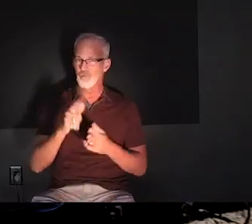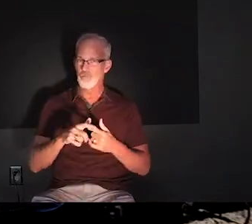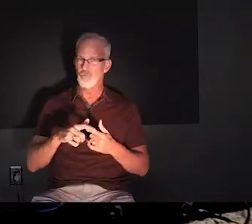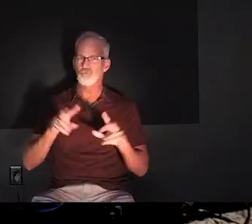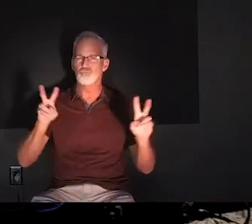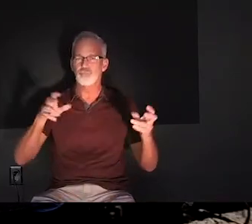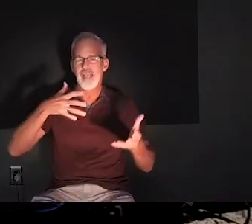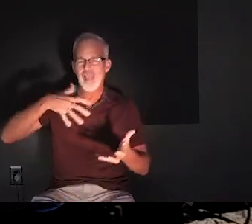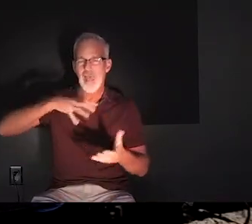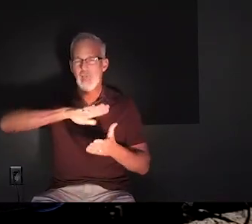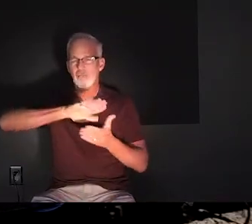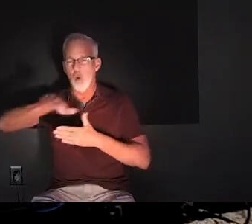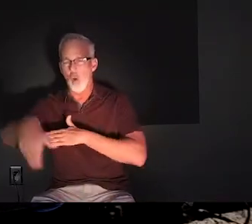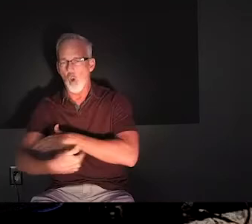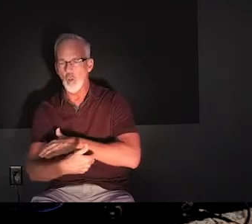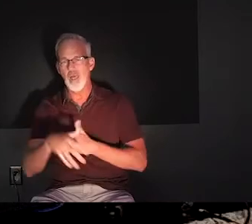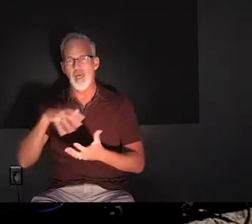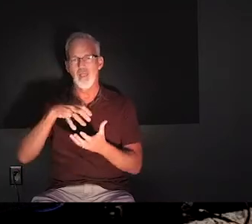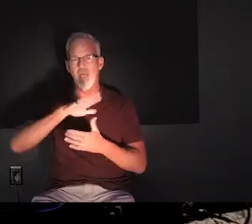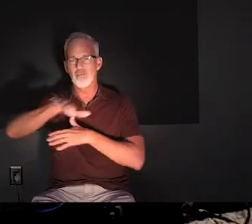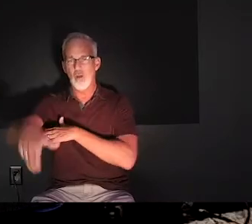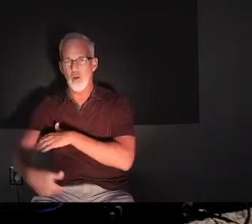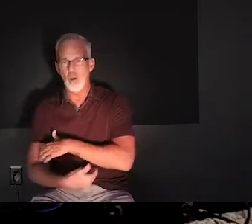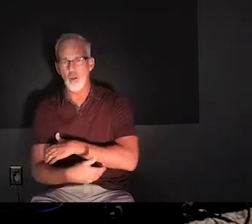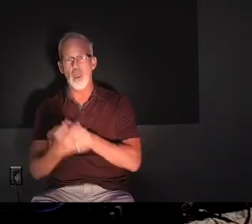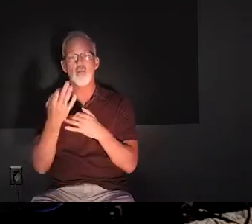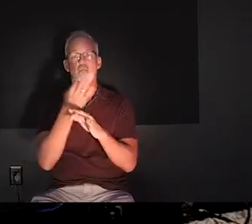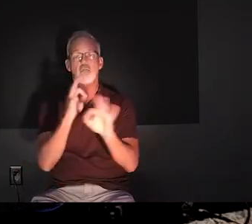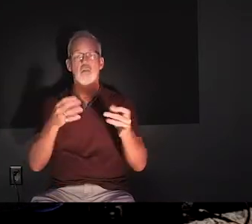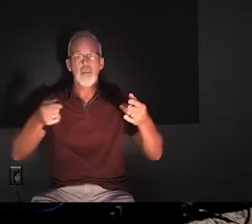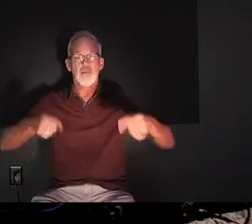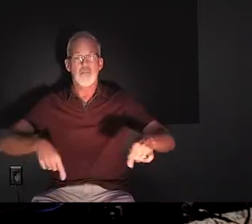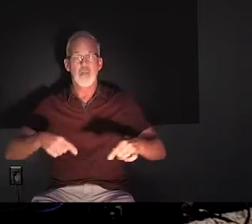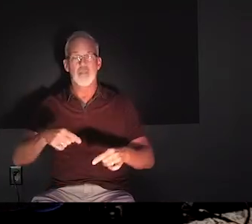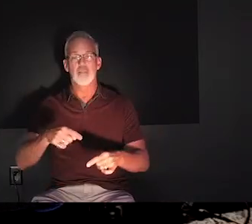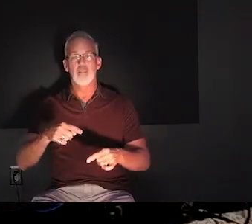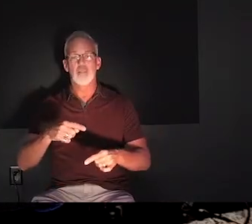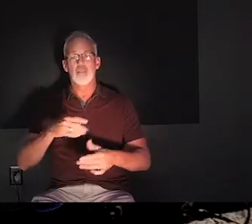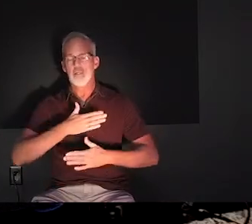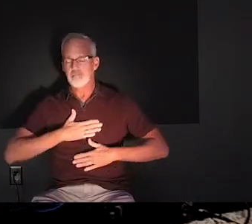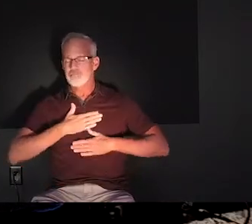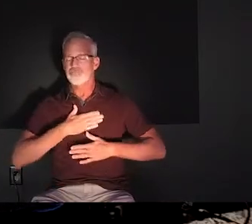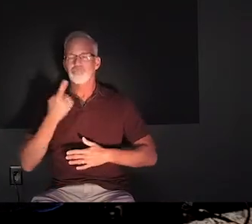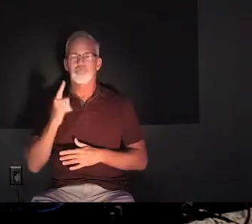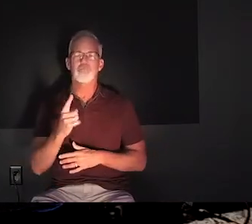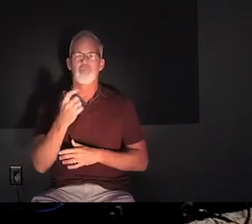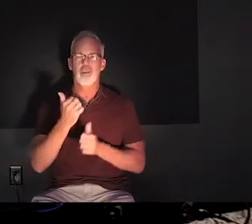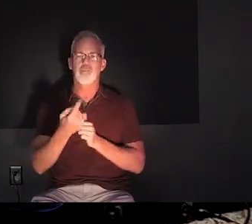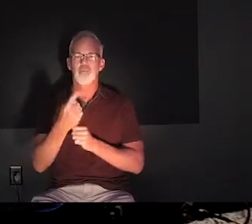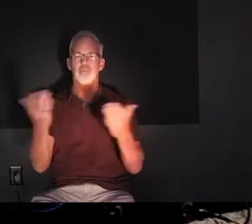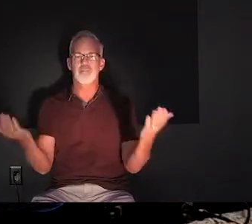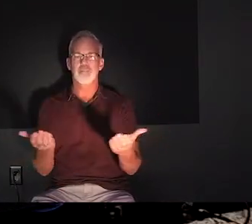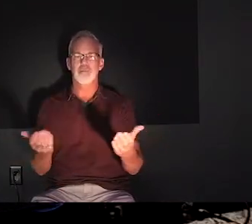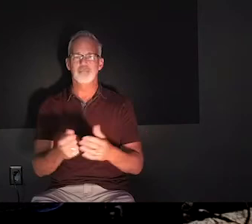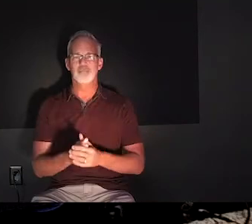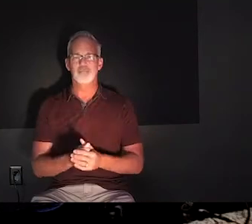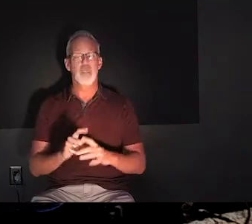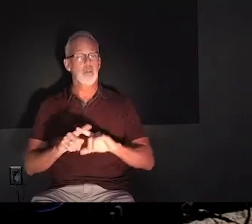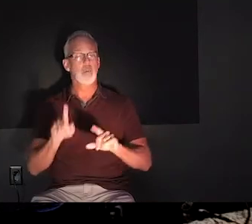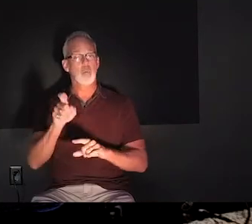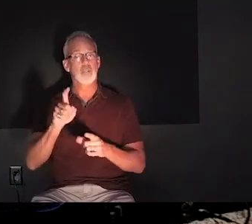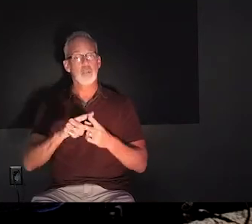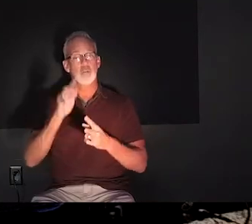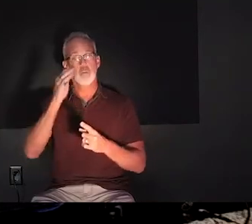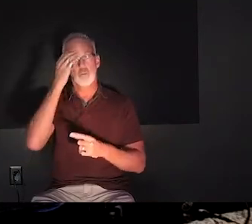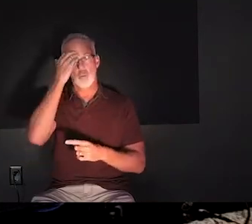Night. Laugh All Night is a free comedy event for the family here on campus at First Daytona. But we need to know